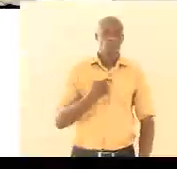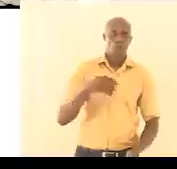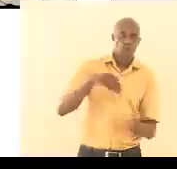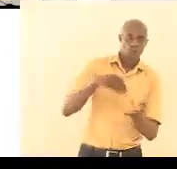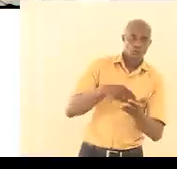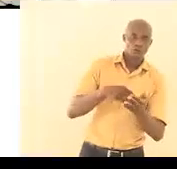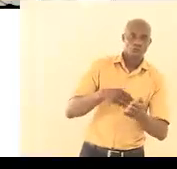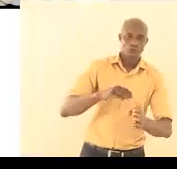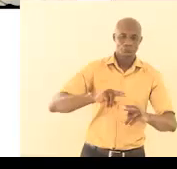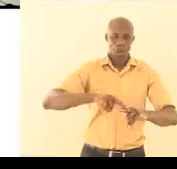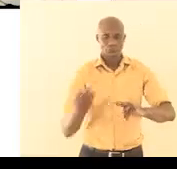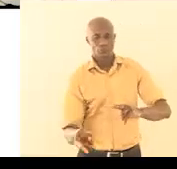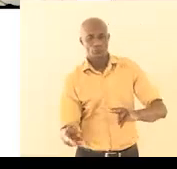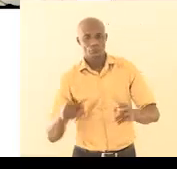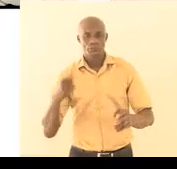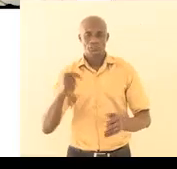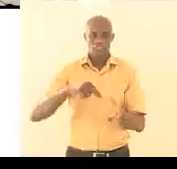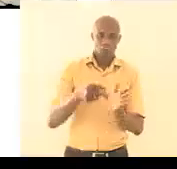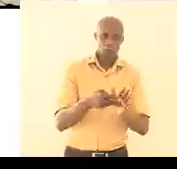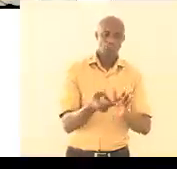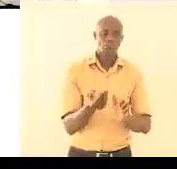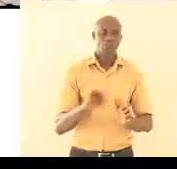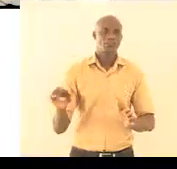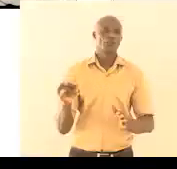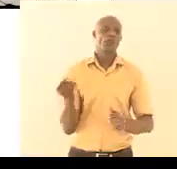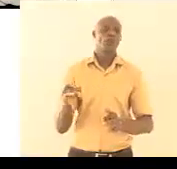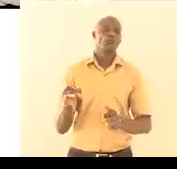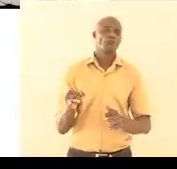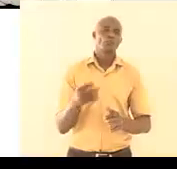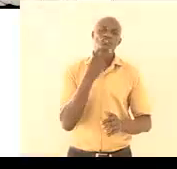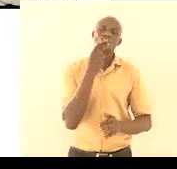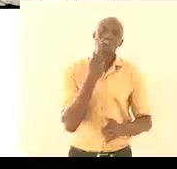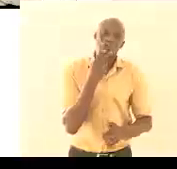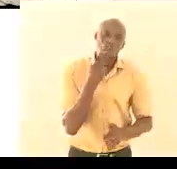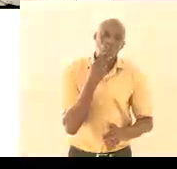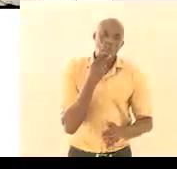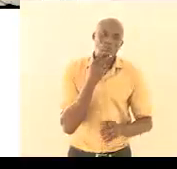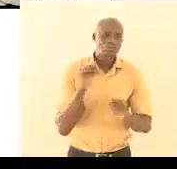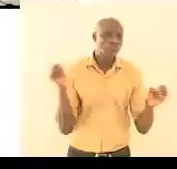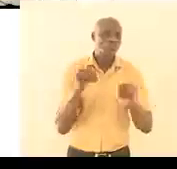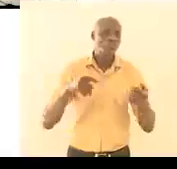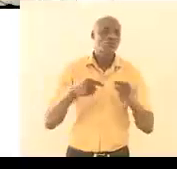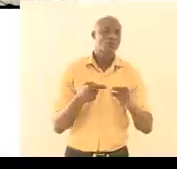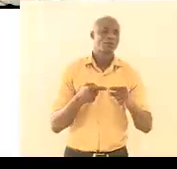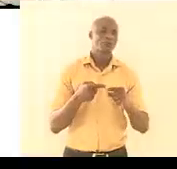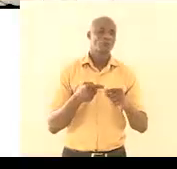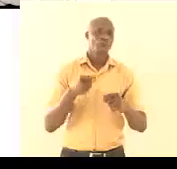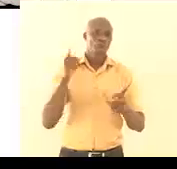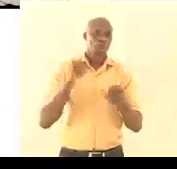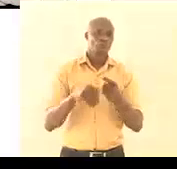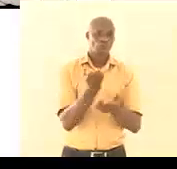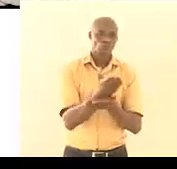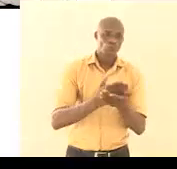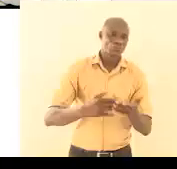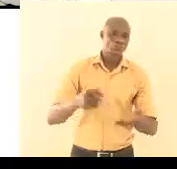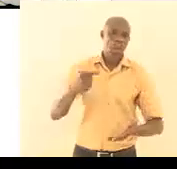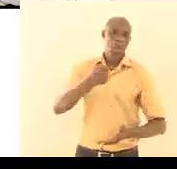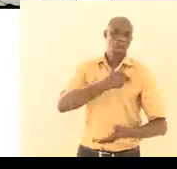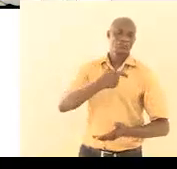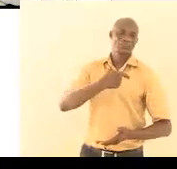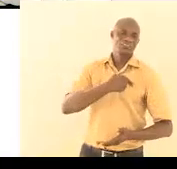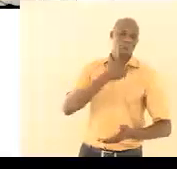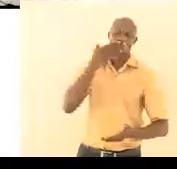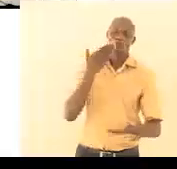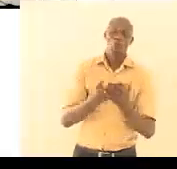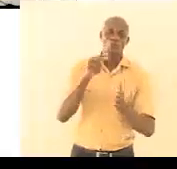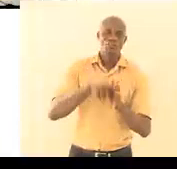We often reduce the meaning of love to some sweet, harmless thing, to some sensual feeling